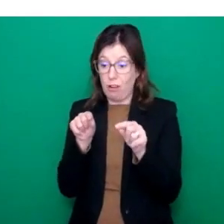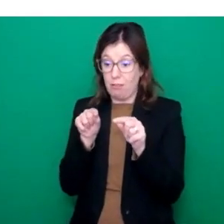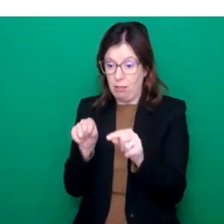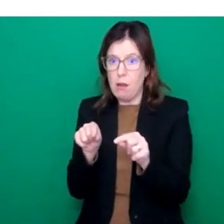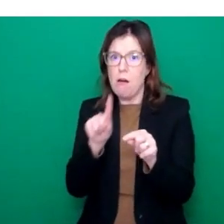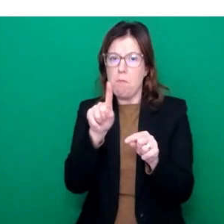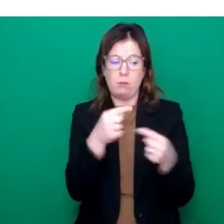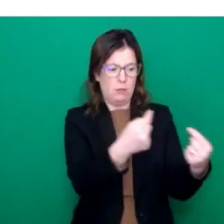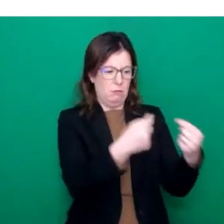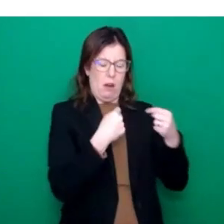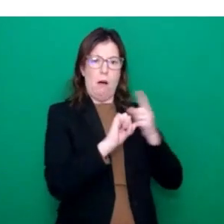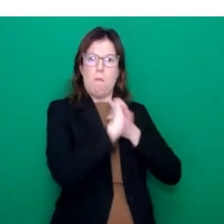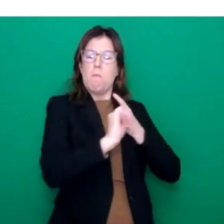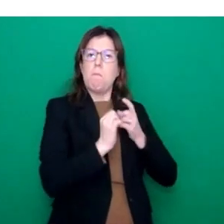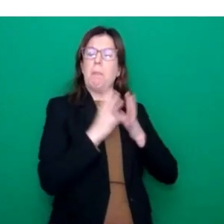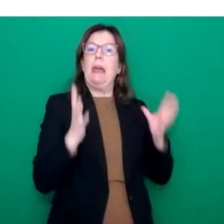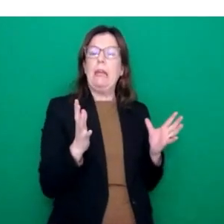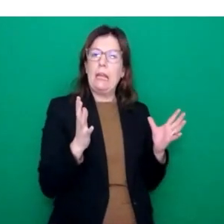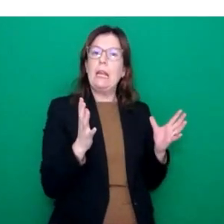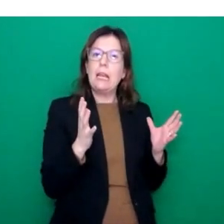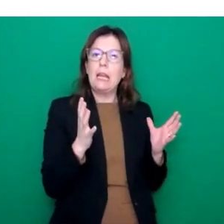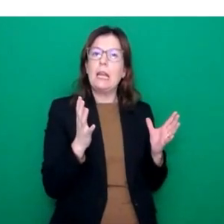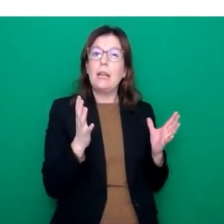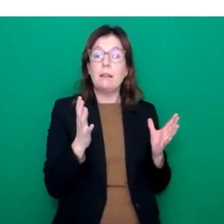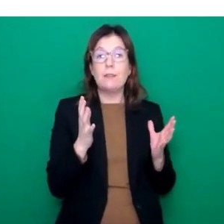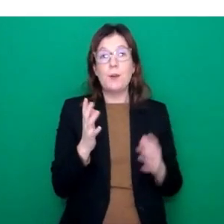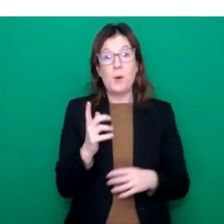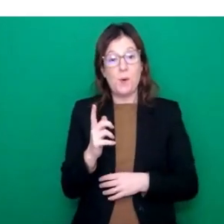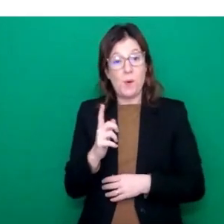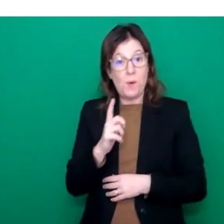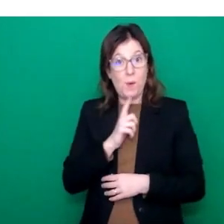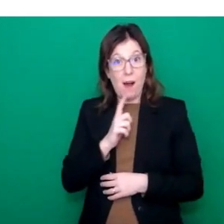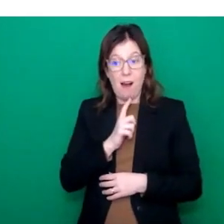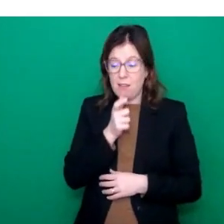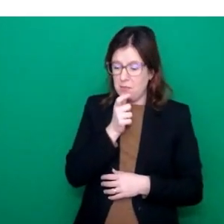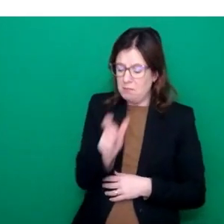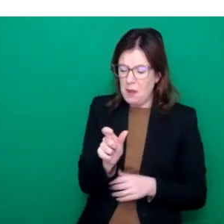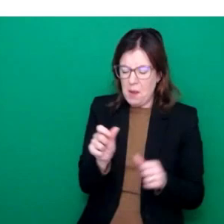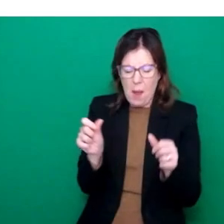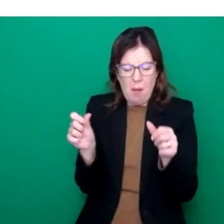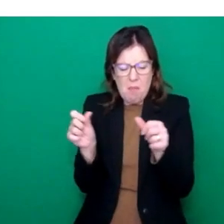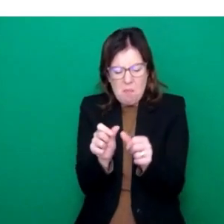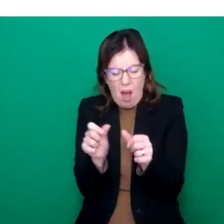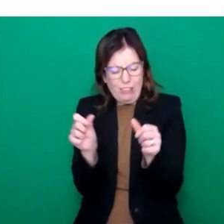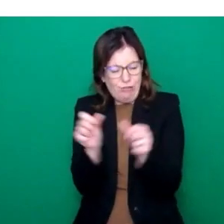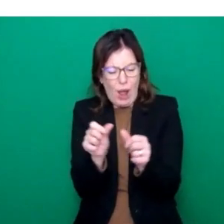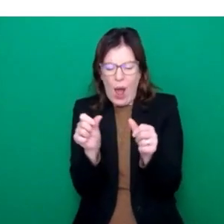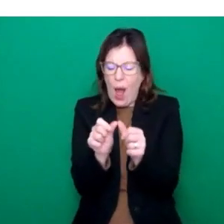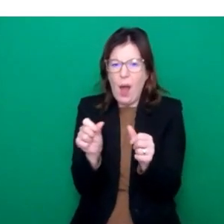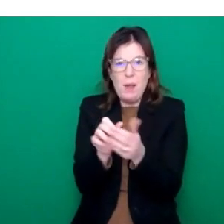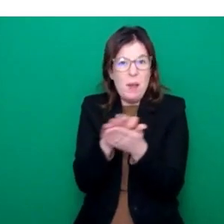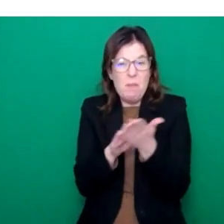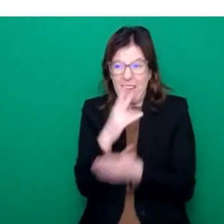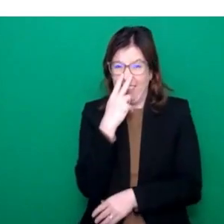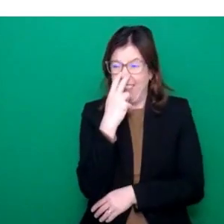of comes from the idea that, maybe the word microaggressions inadvertently sort of minimalizes